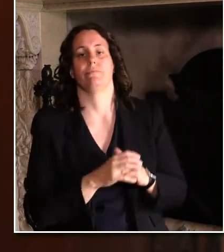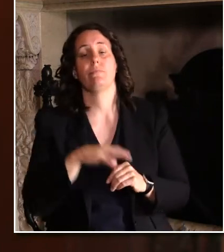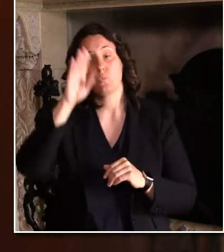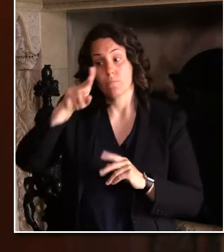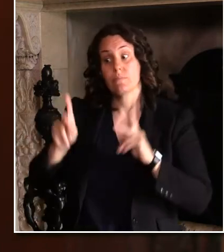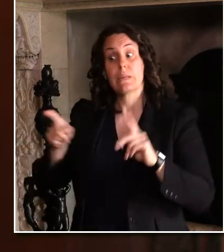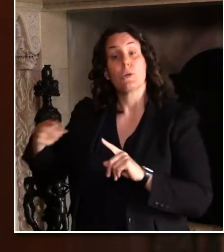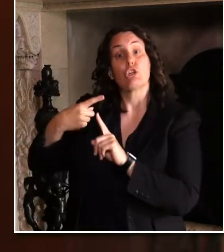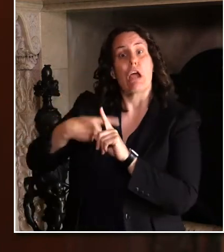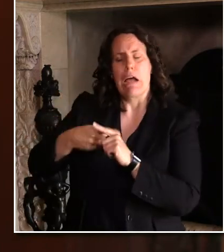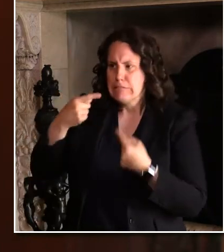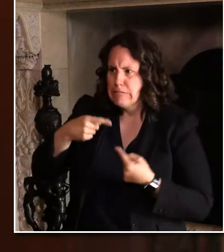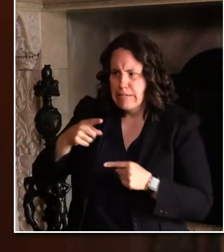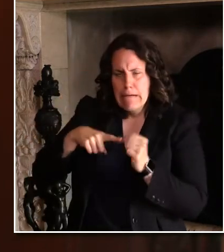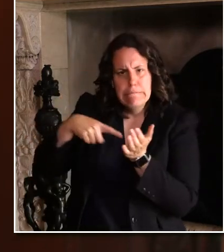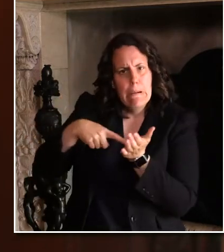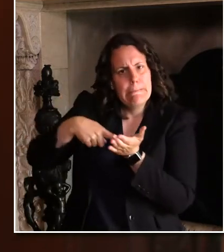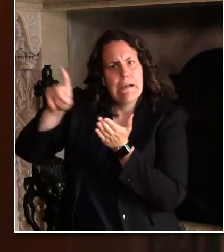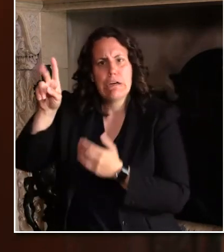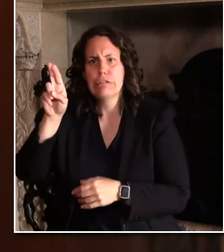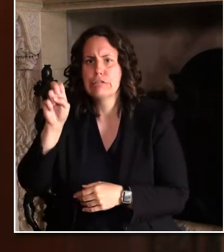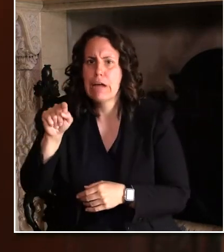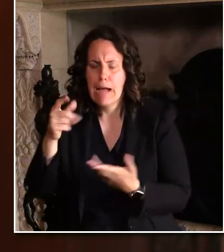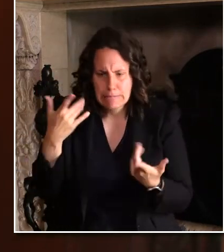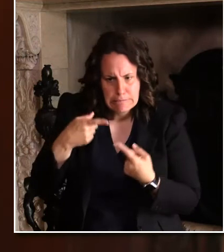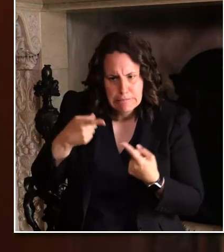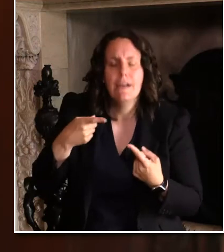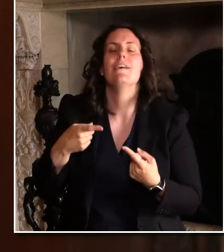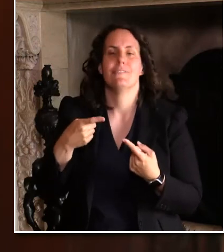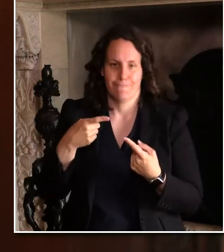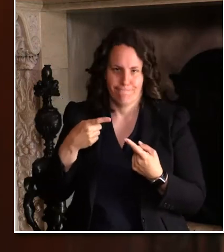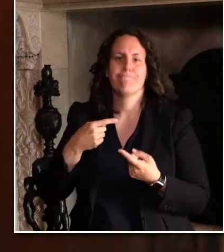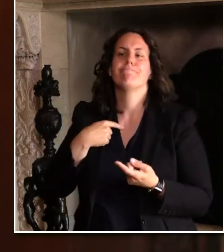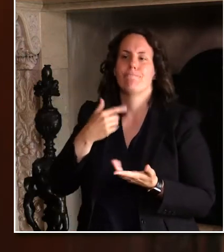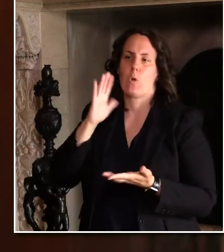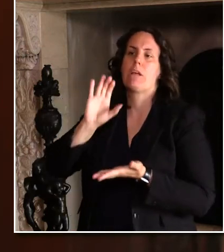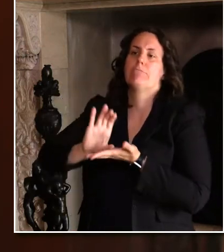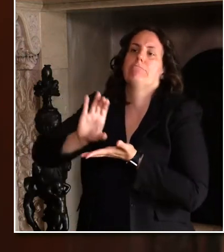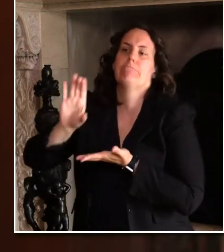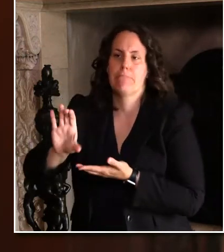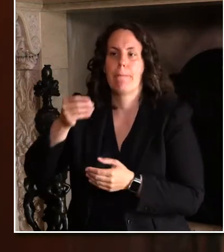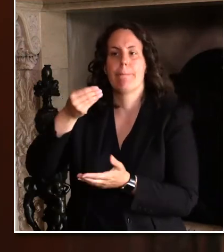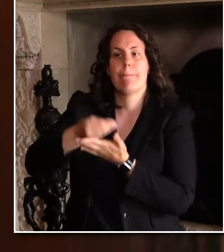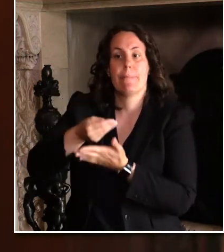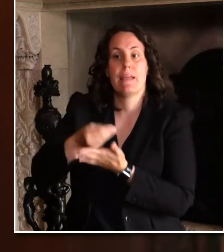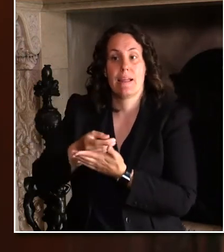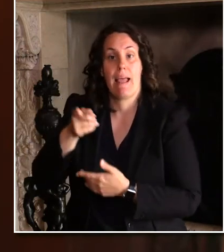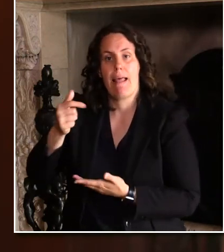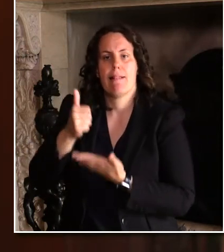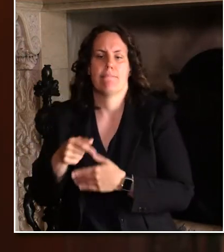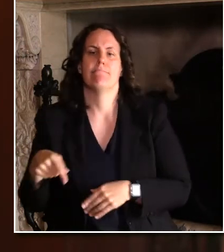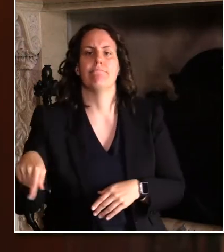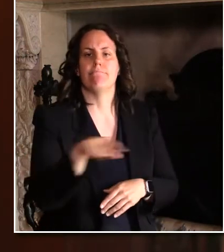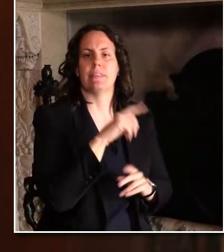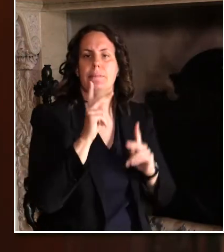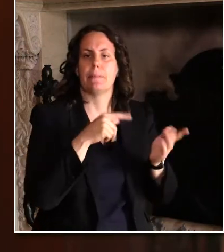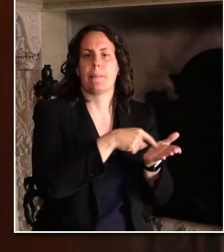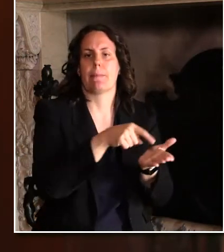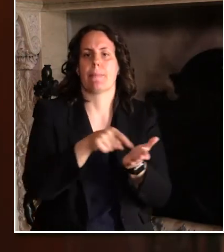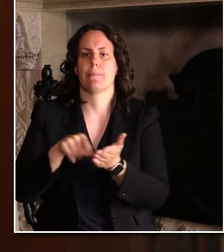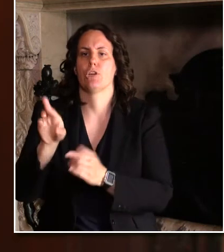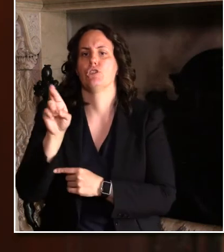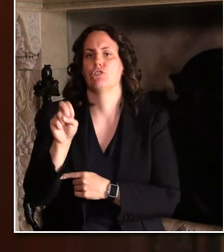of assistance to eligible renters to prevent evictions and to ensure housing stability. We